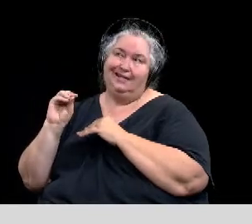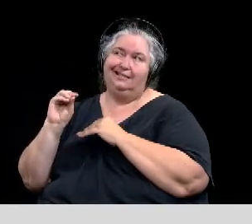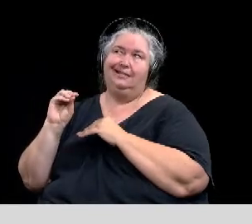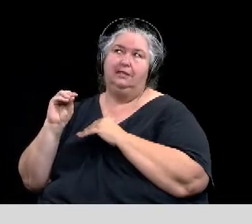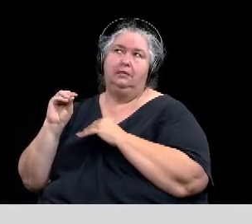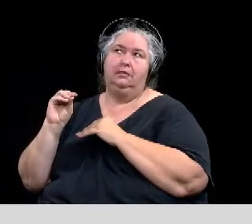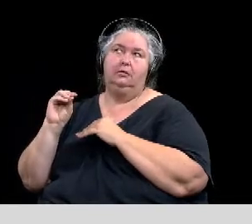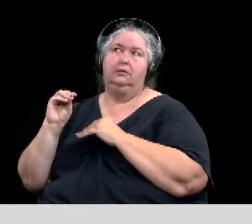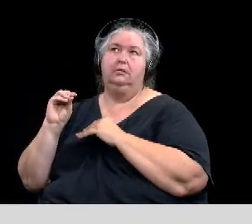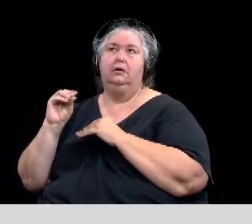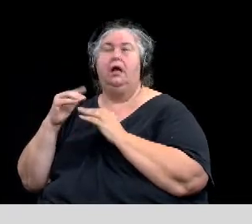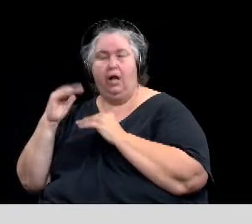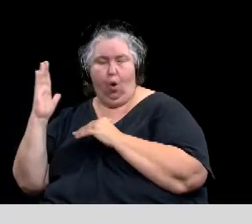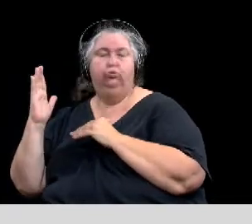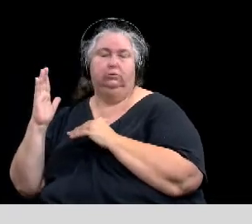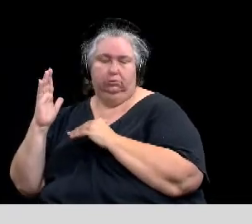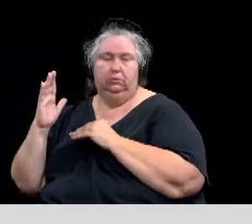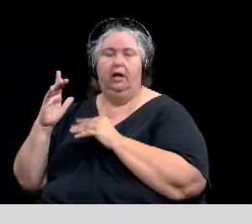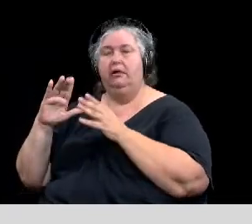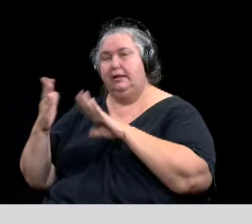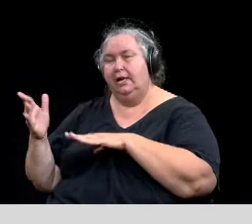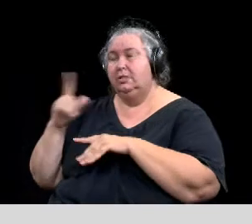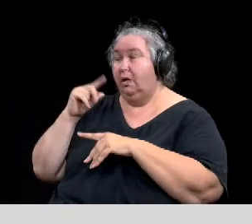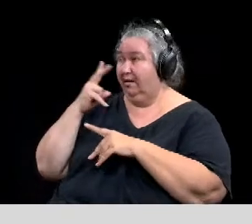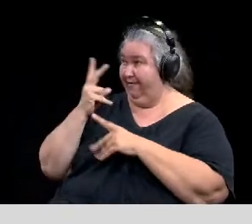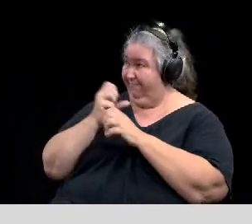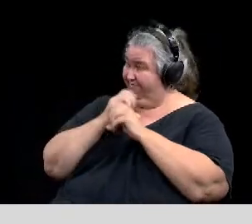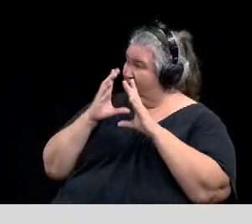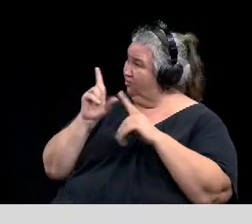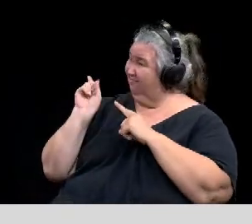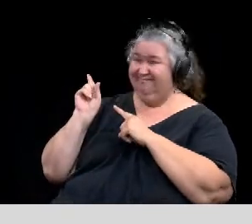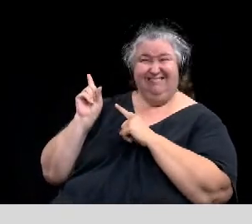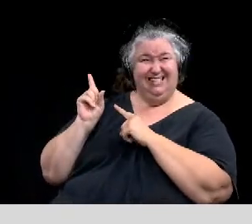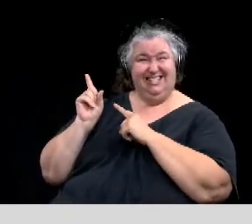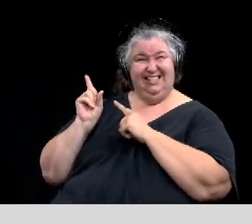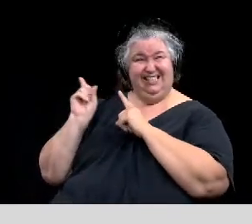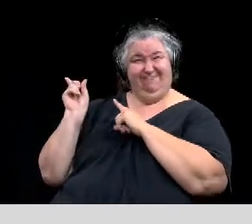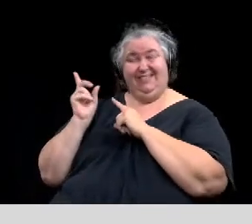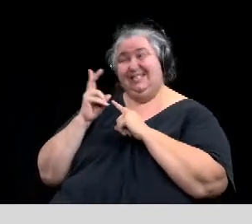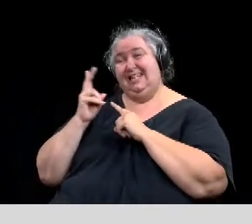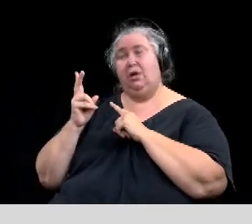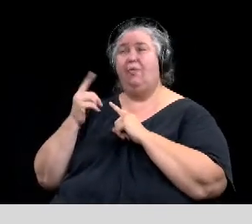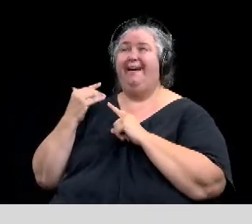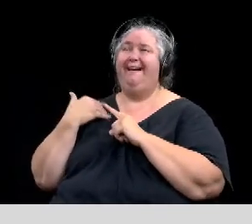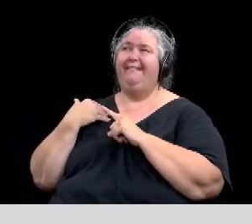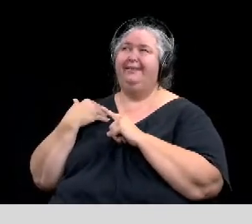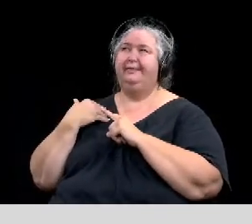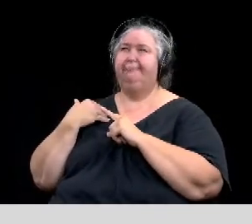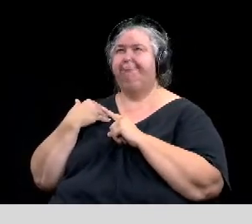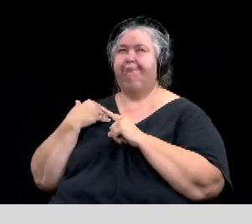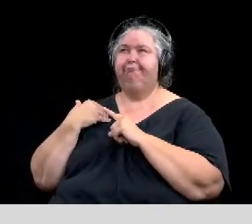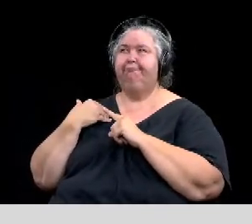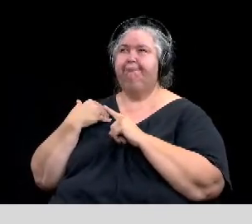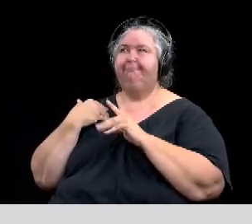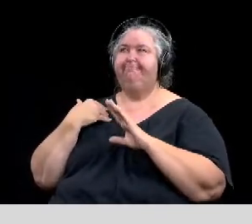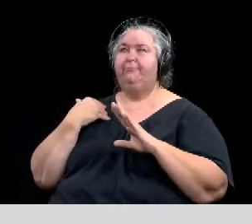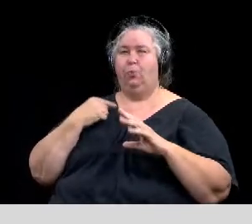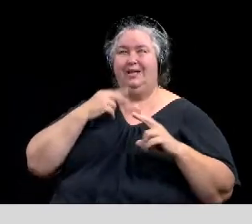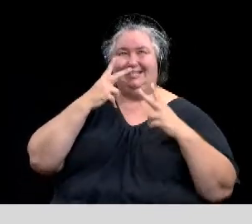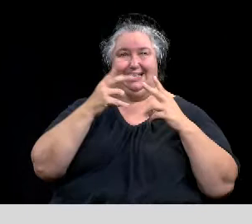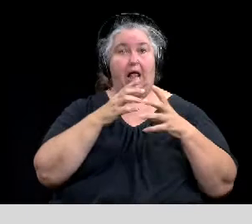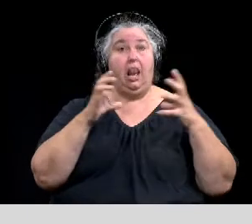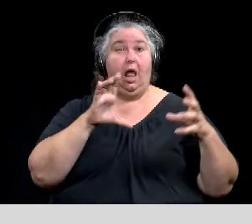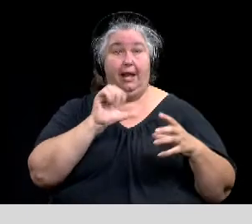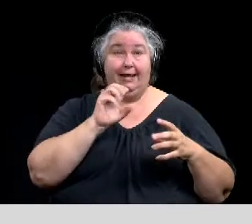So as a kind of visual demonstration of what's happening, we're having this kind of reality where we see a lot of